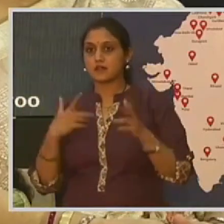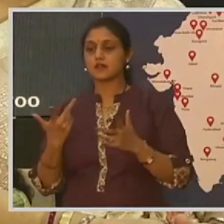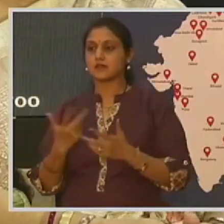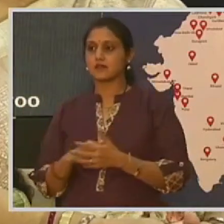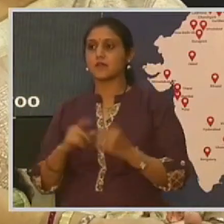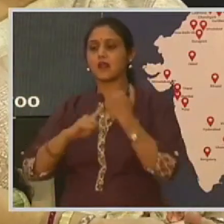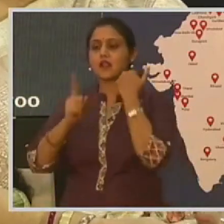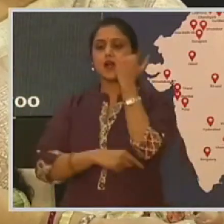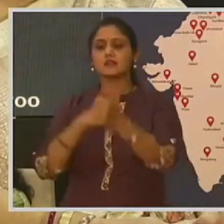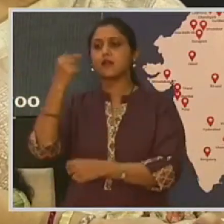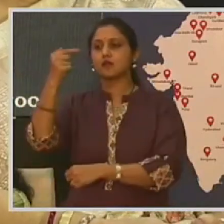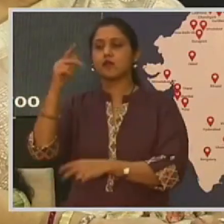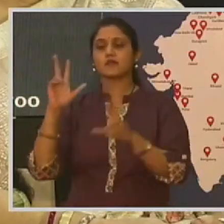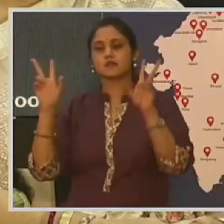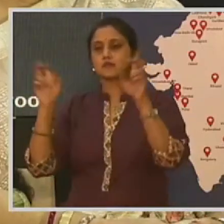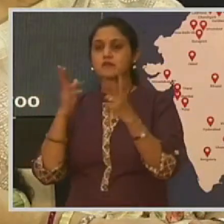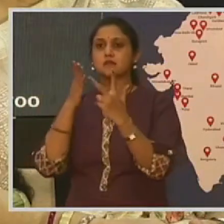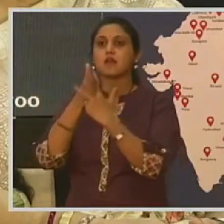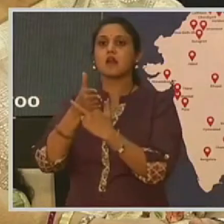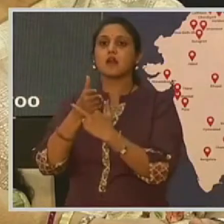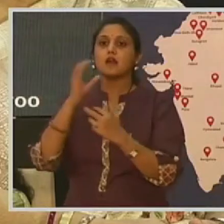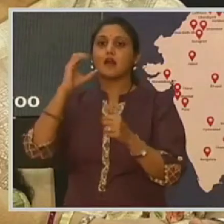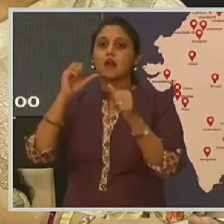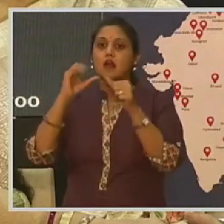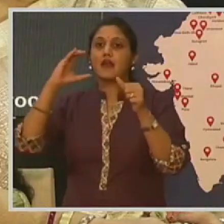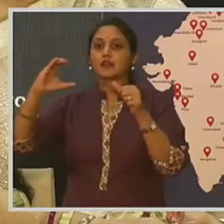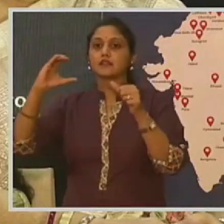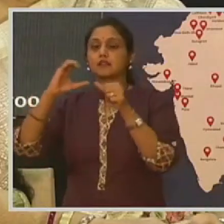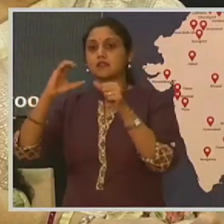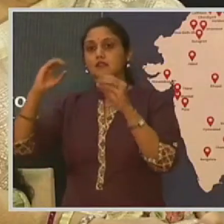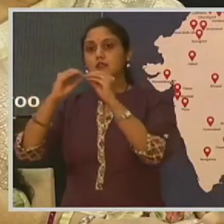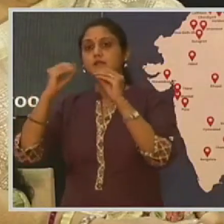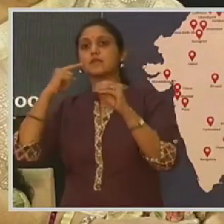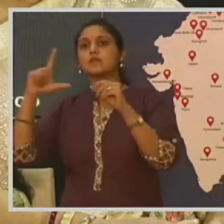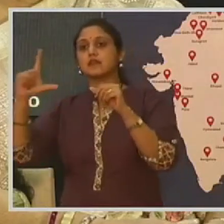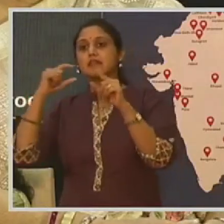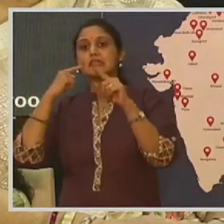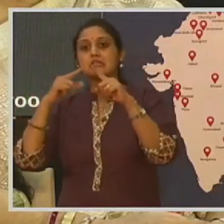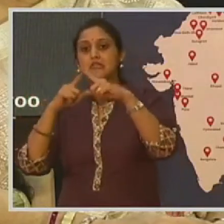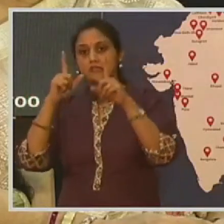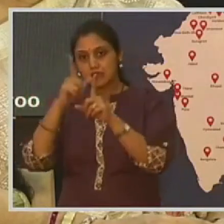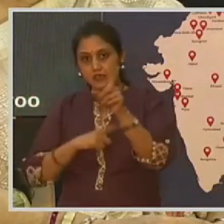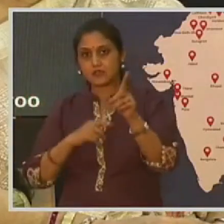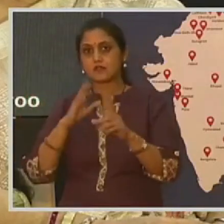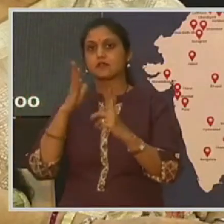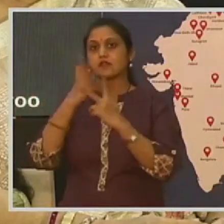covered. But talking about accessibility and especially